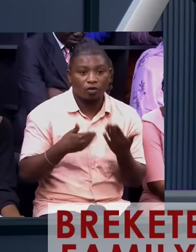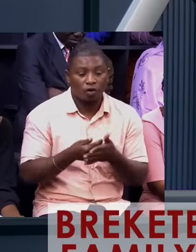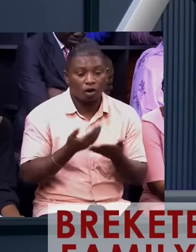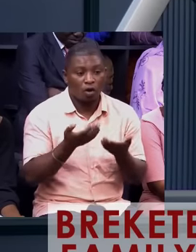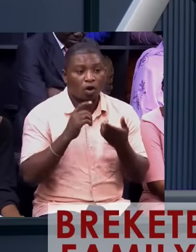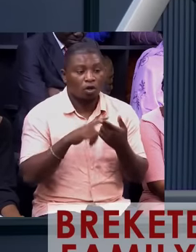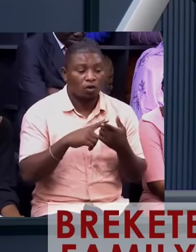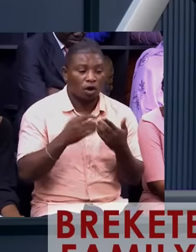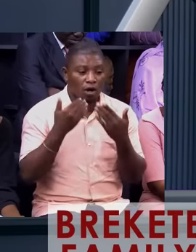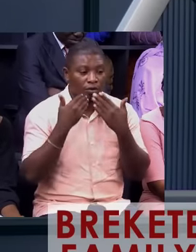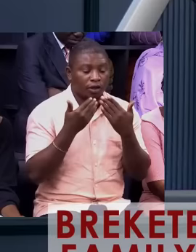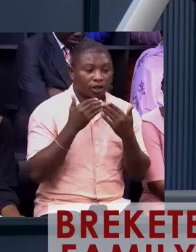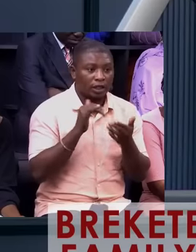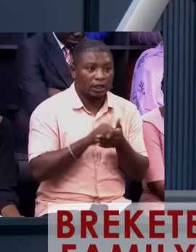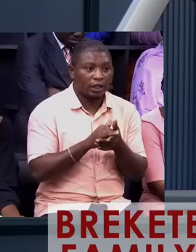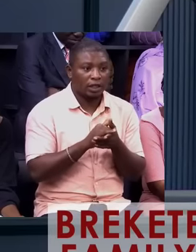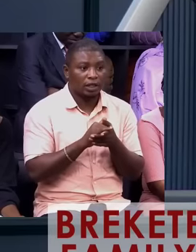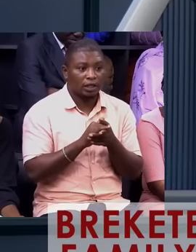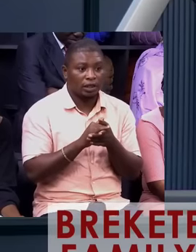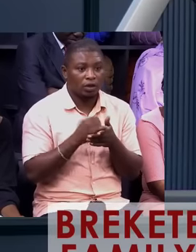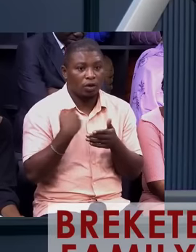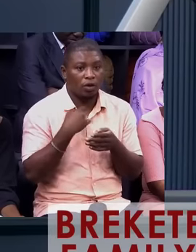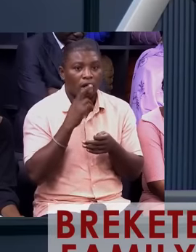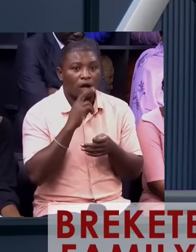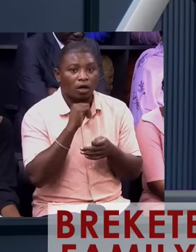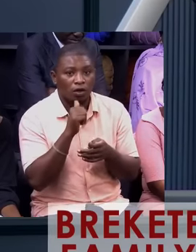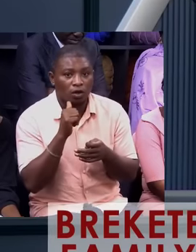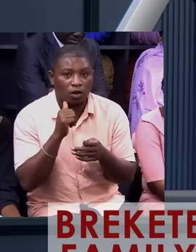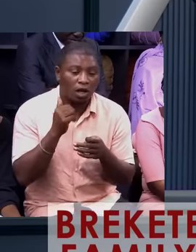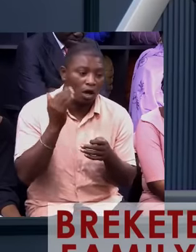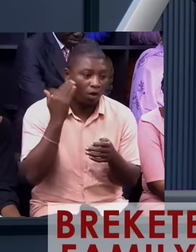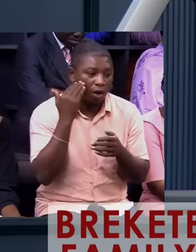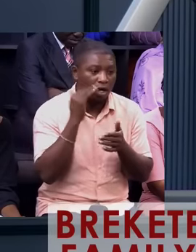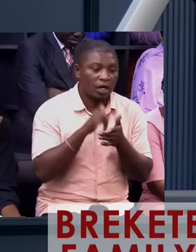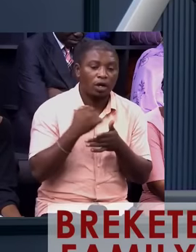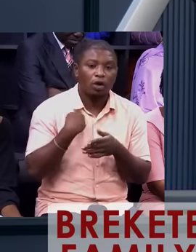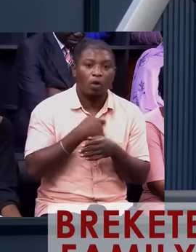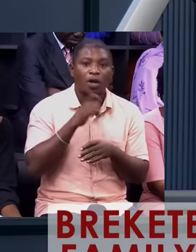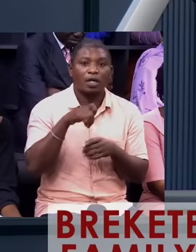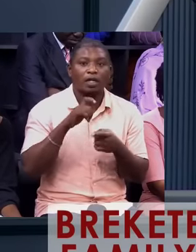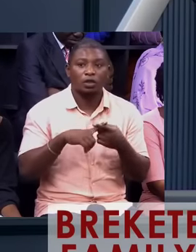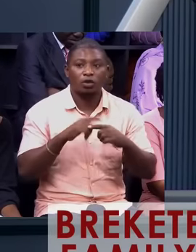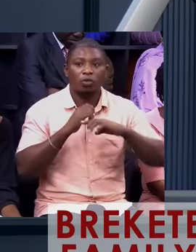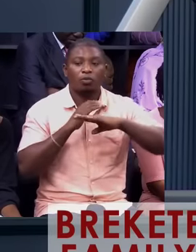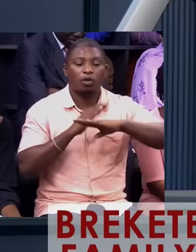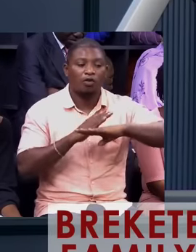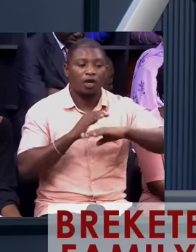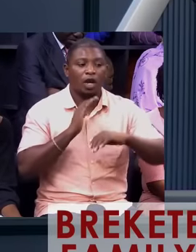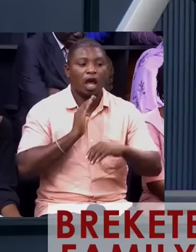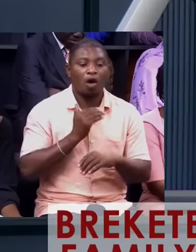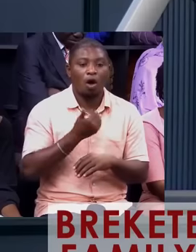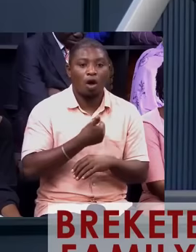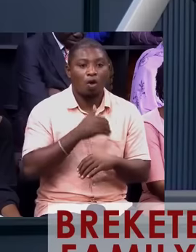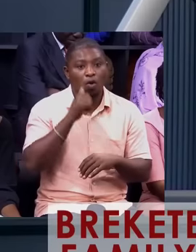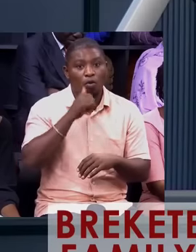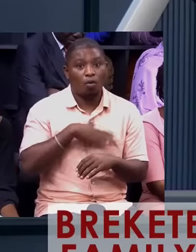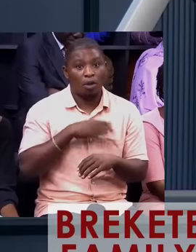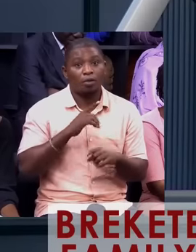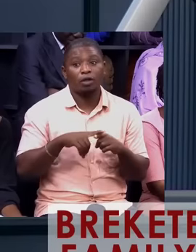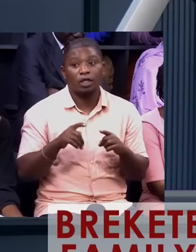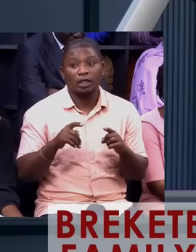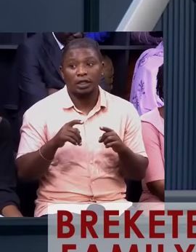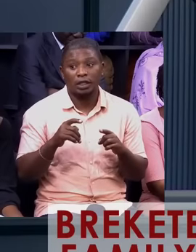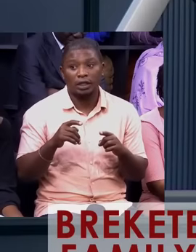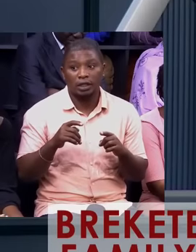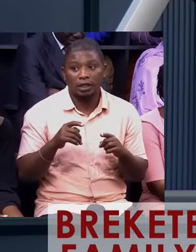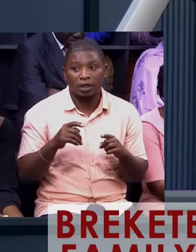to appreciate that we are now aware that we need to prep our women but the thing we have concern about is